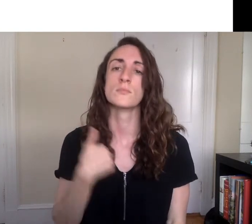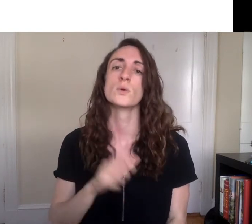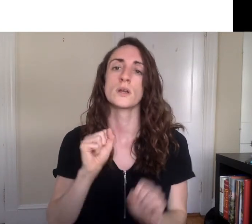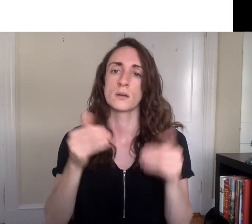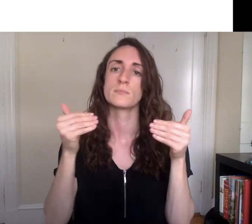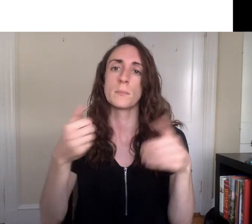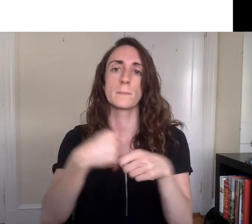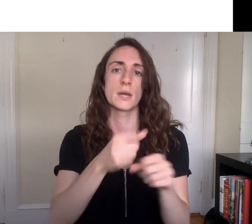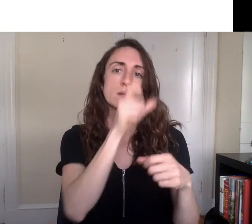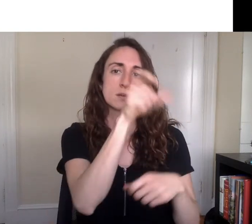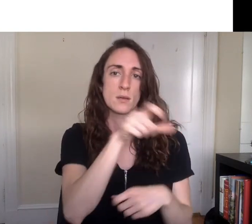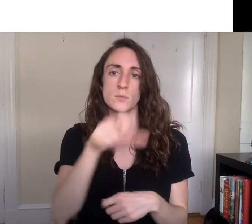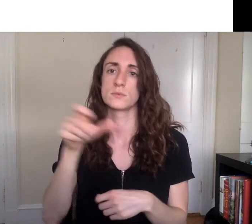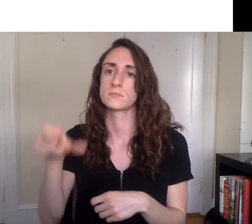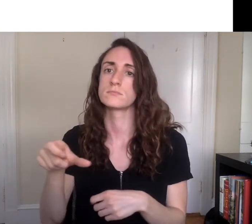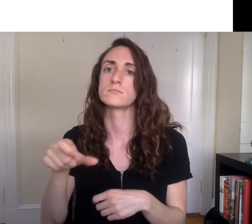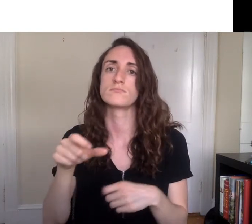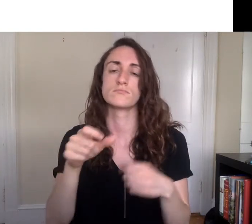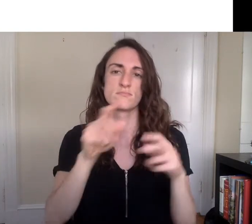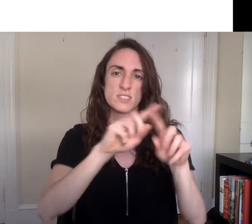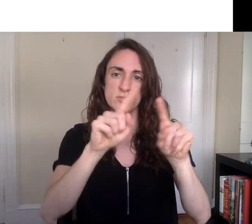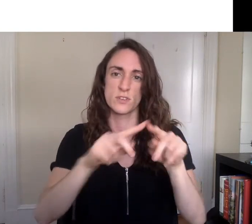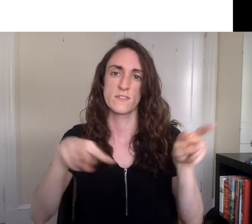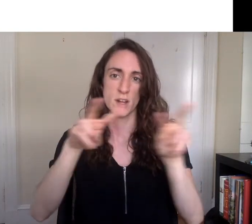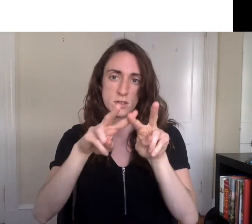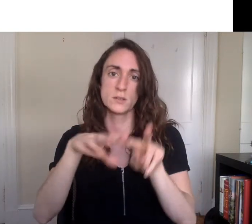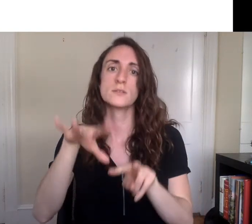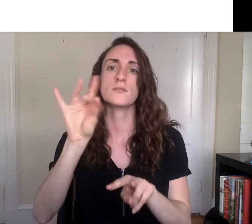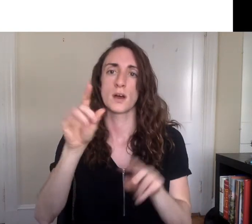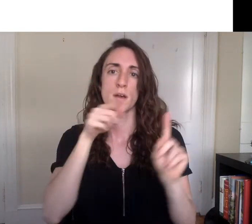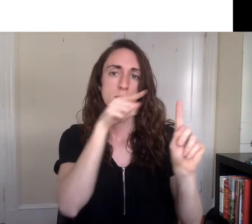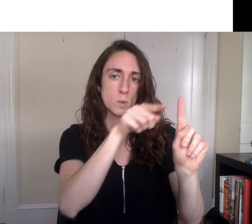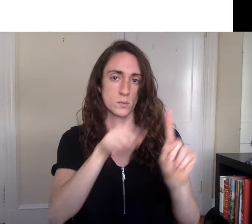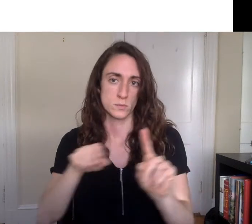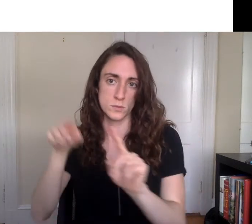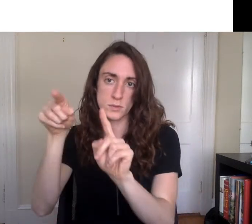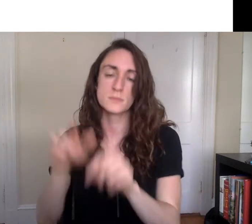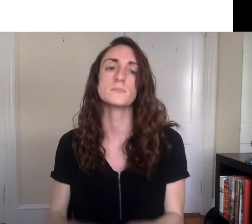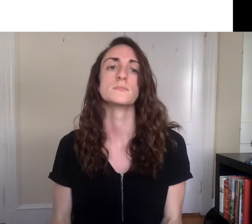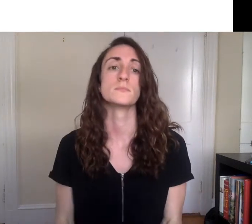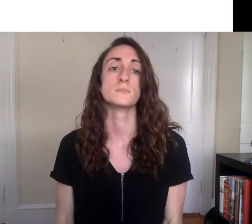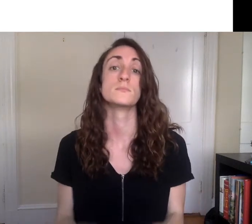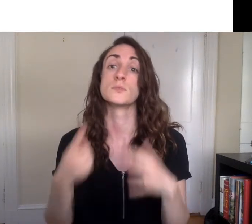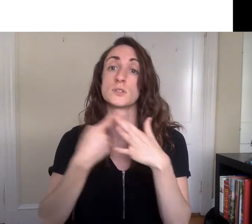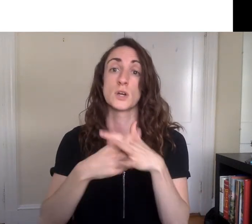And we can figure out what the graph of this equation looks like by making a table of values.